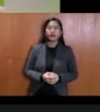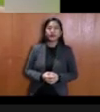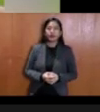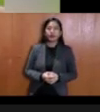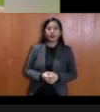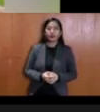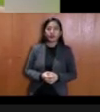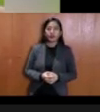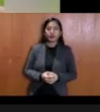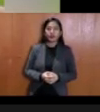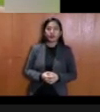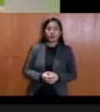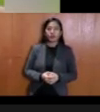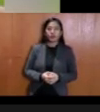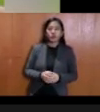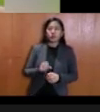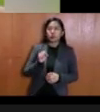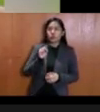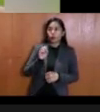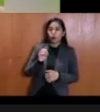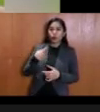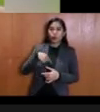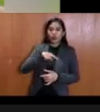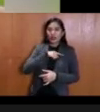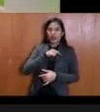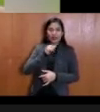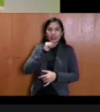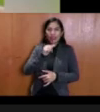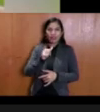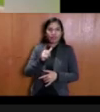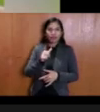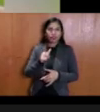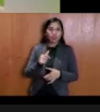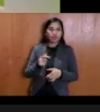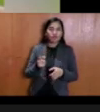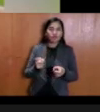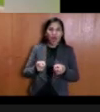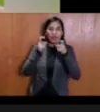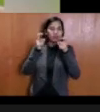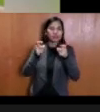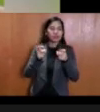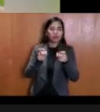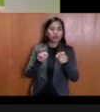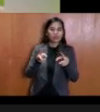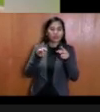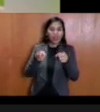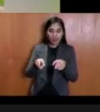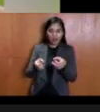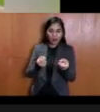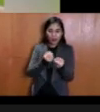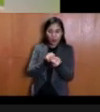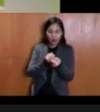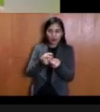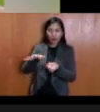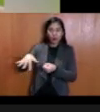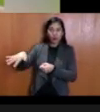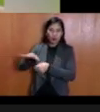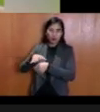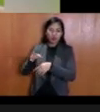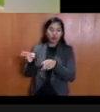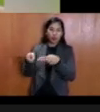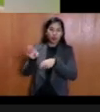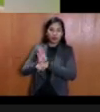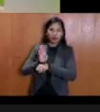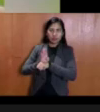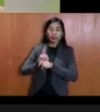not just abruptly cut the financing to this type of entities. But on the demand side,